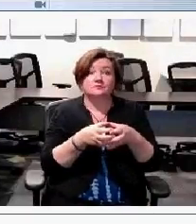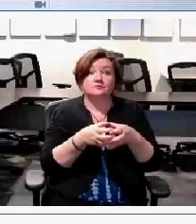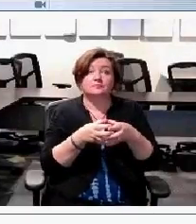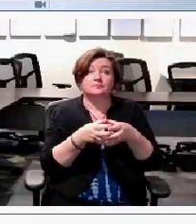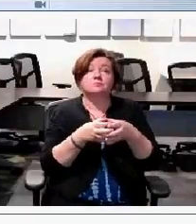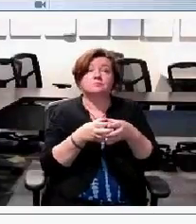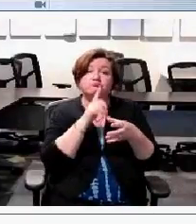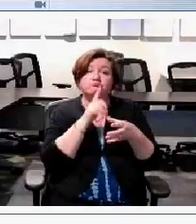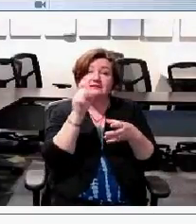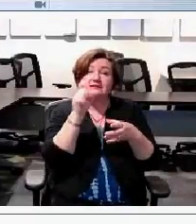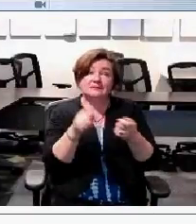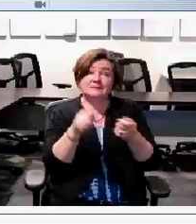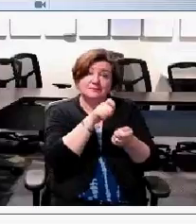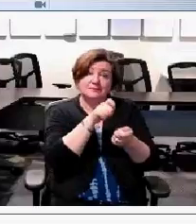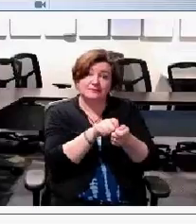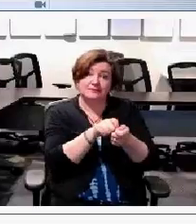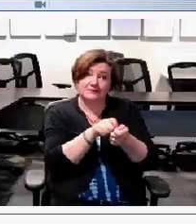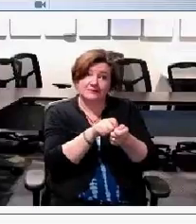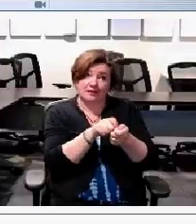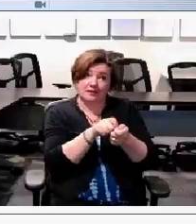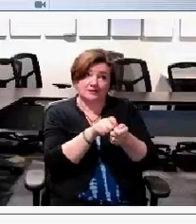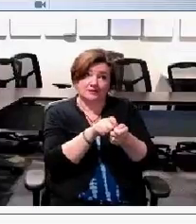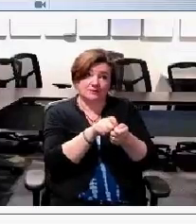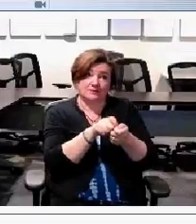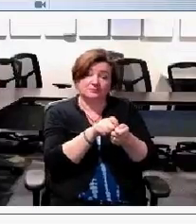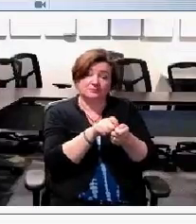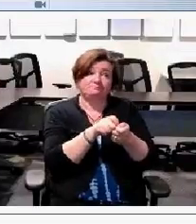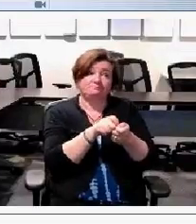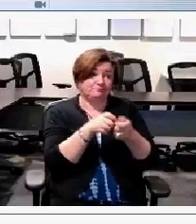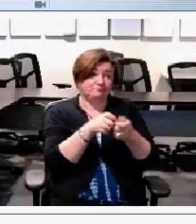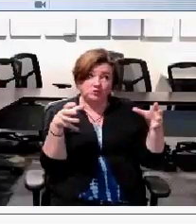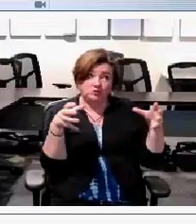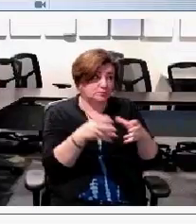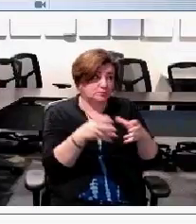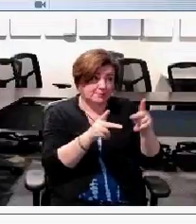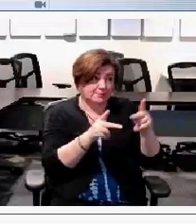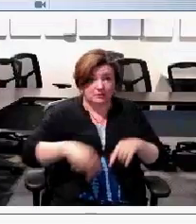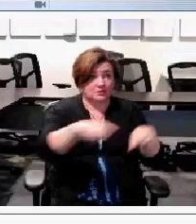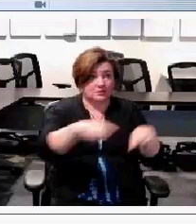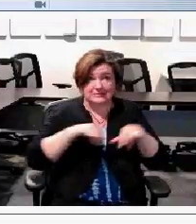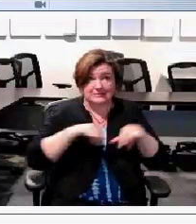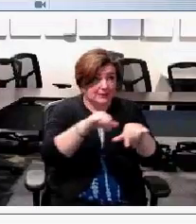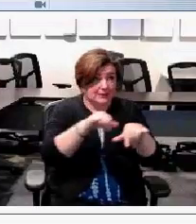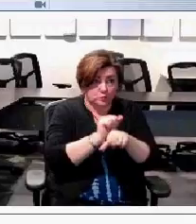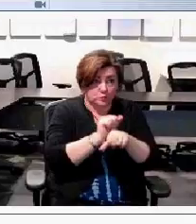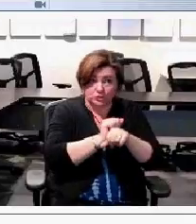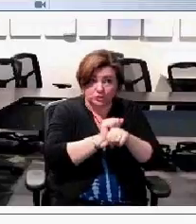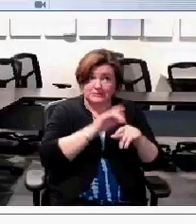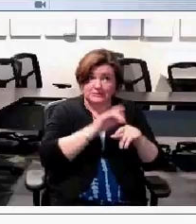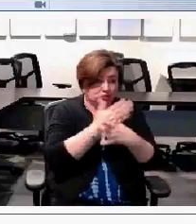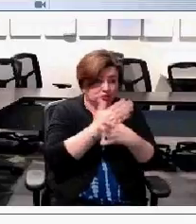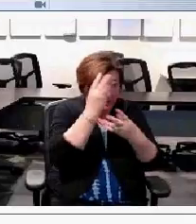what we need, kind of a group of people doing the same kind of work and sharing